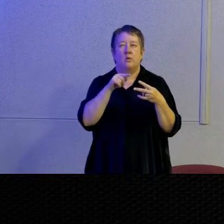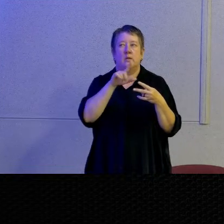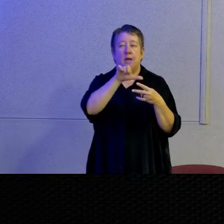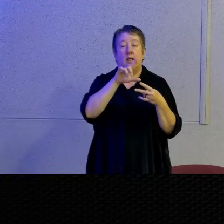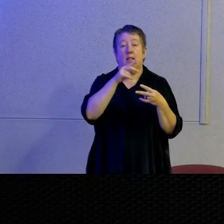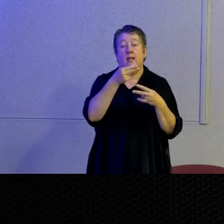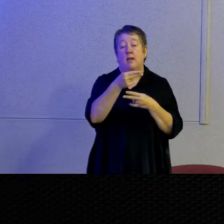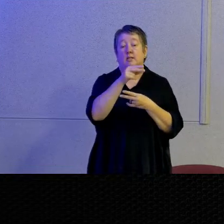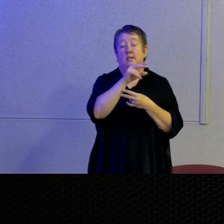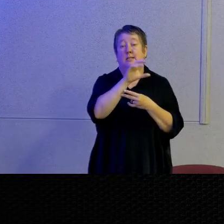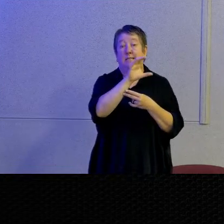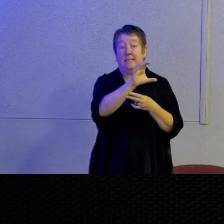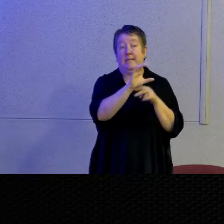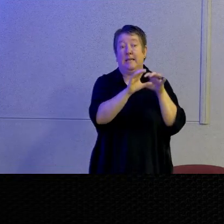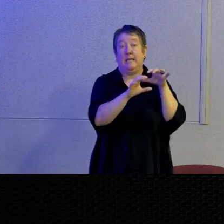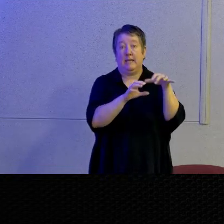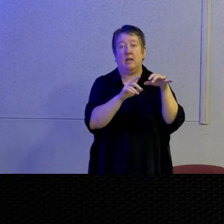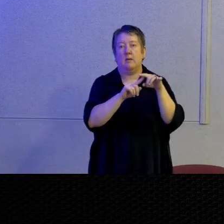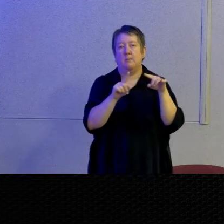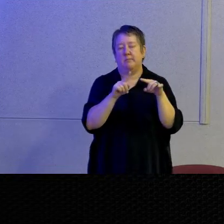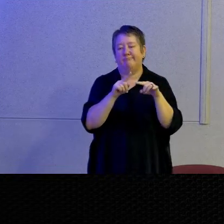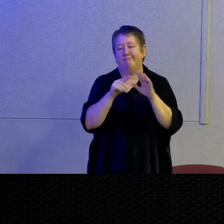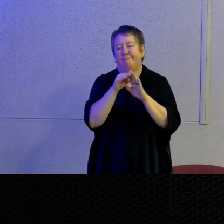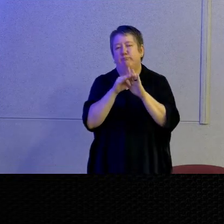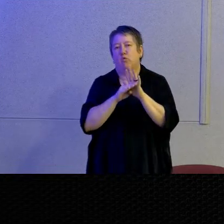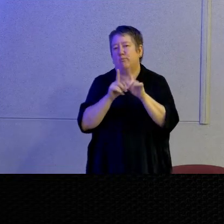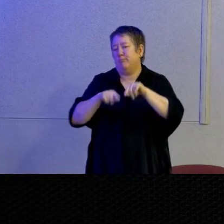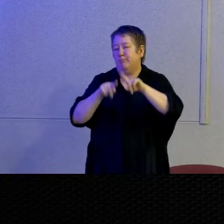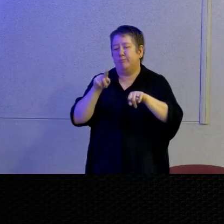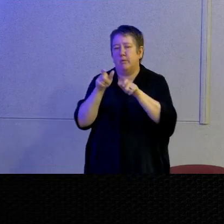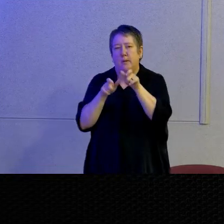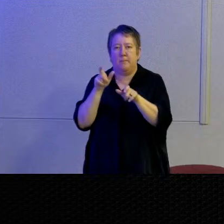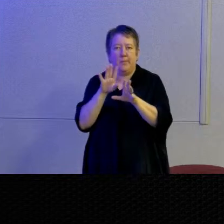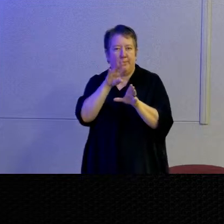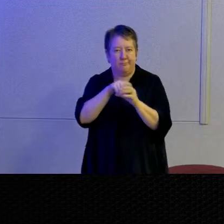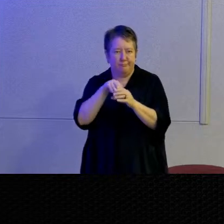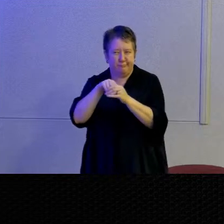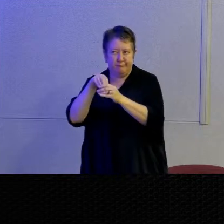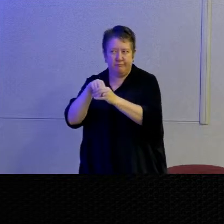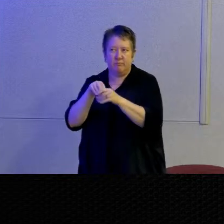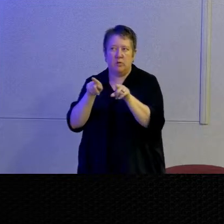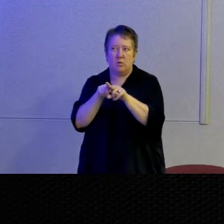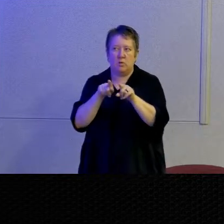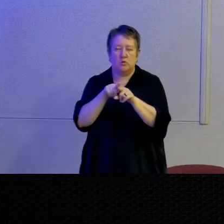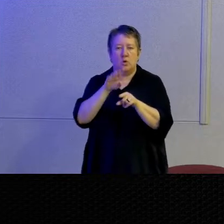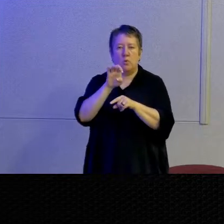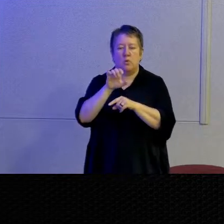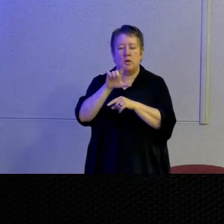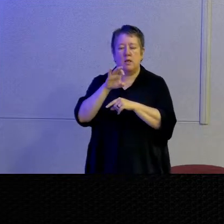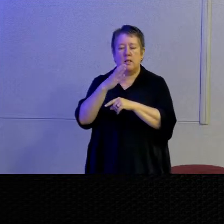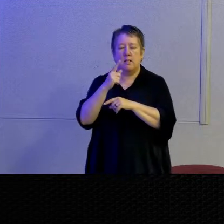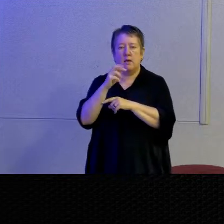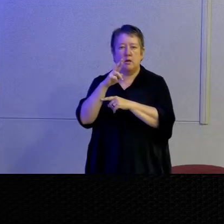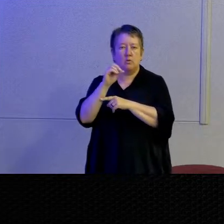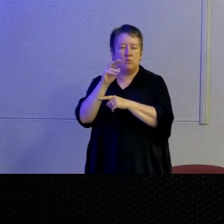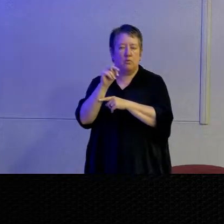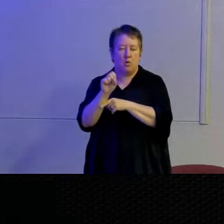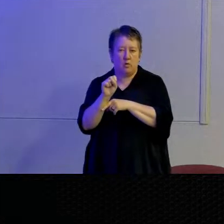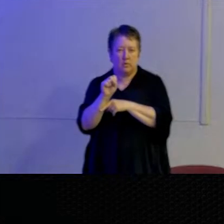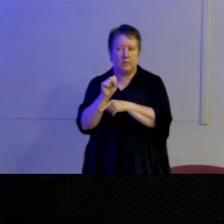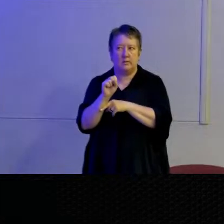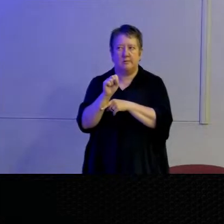LHC, a very diverse program. And we also do electrons at CERN's linear accelerator